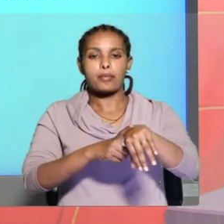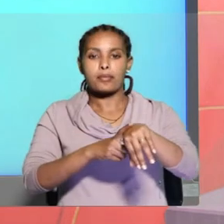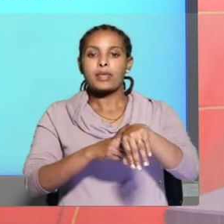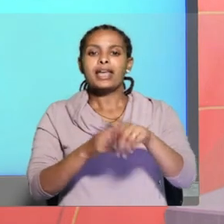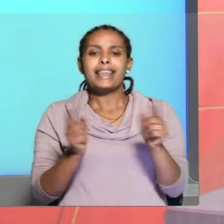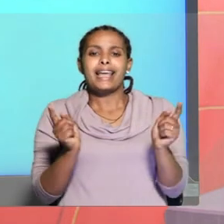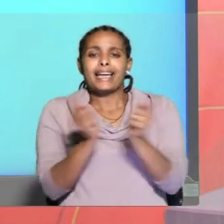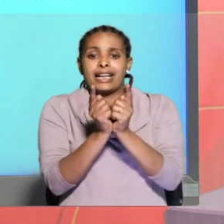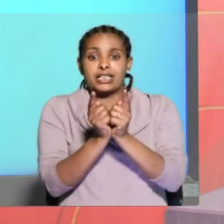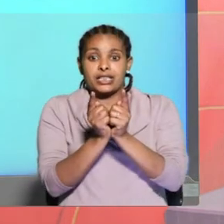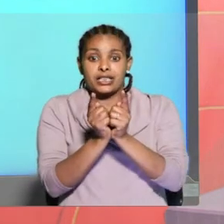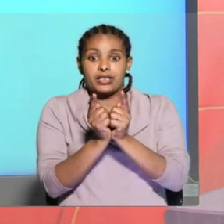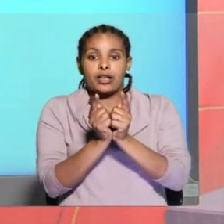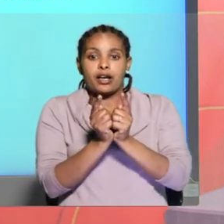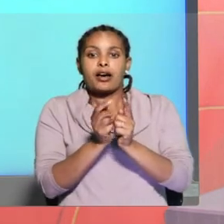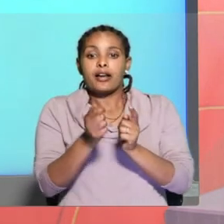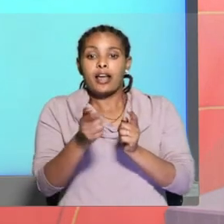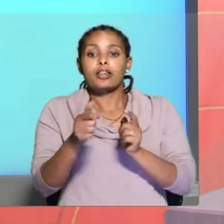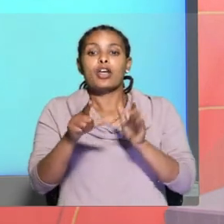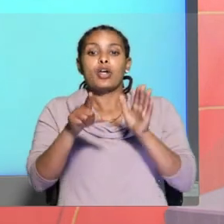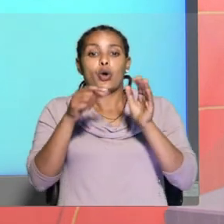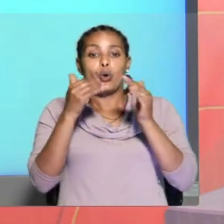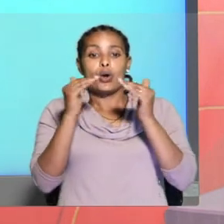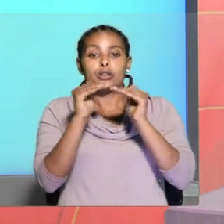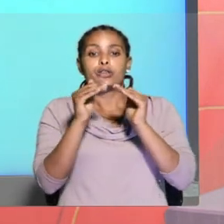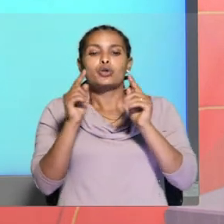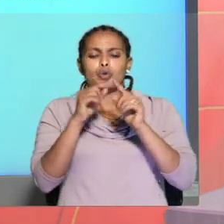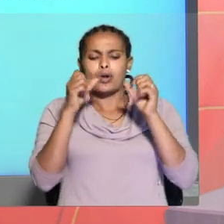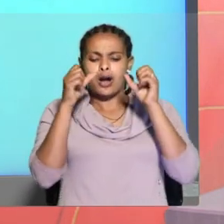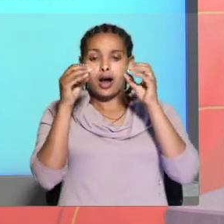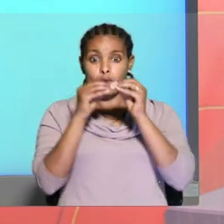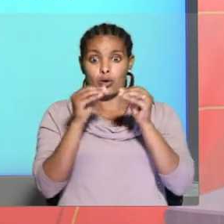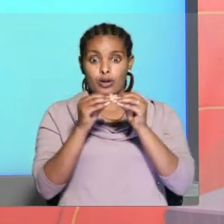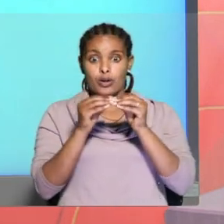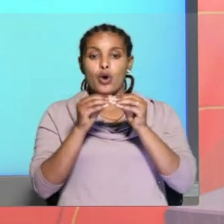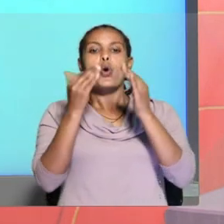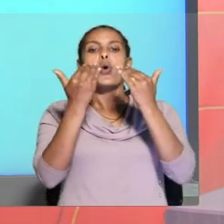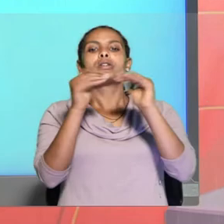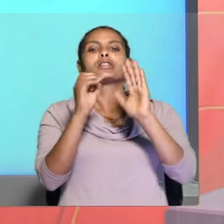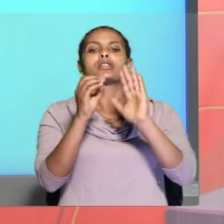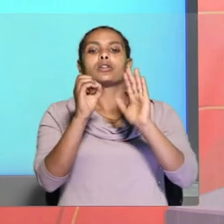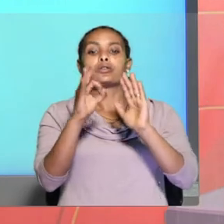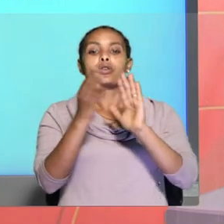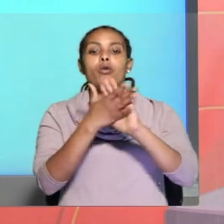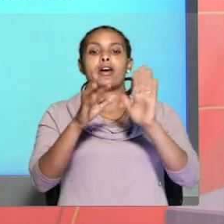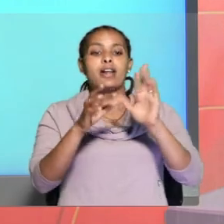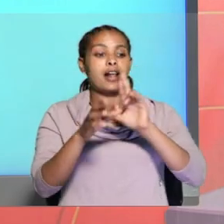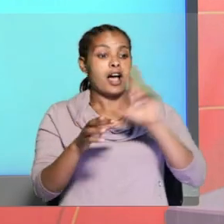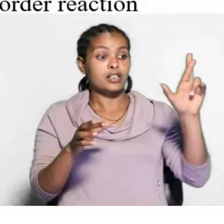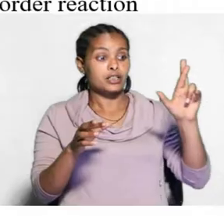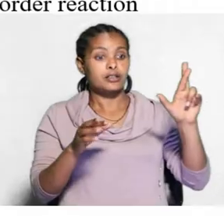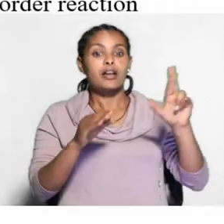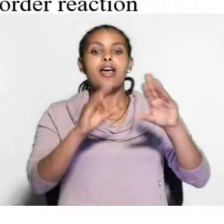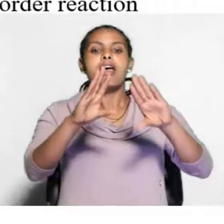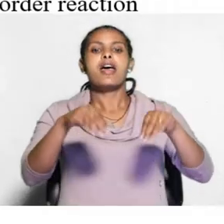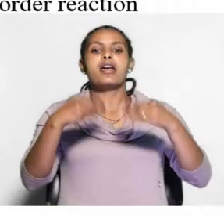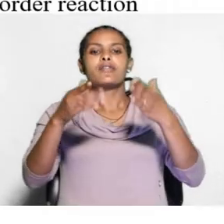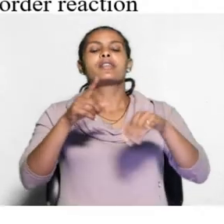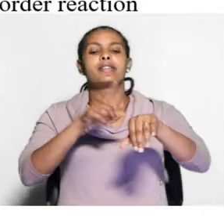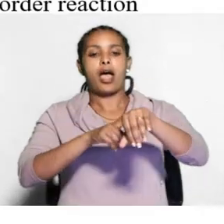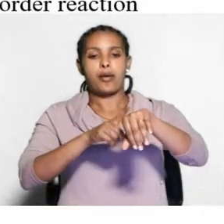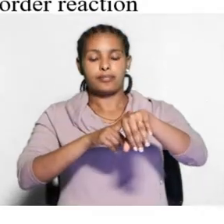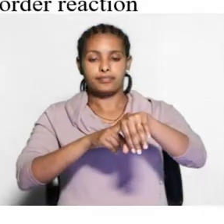integrated rate equation enables us to calculate concentration of a reaction at a given